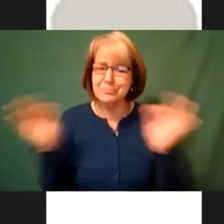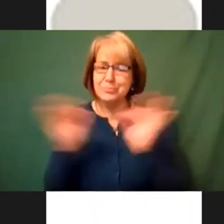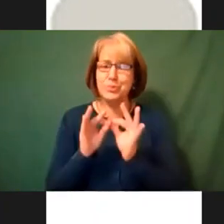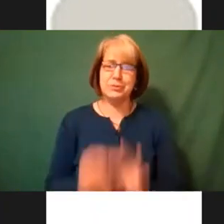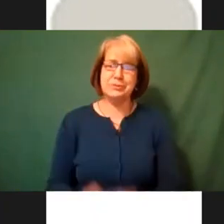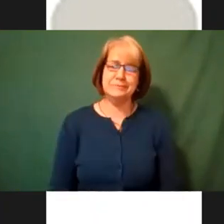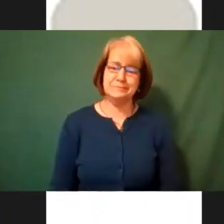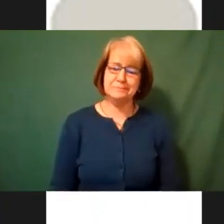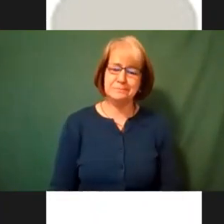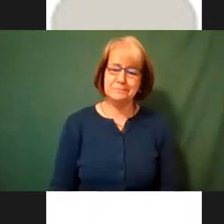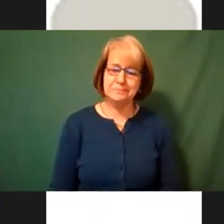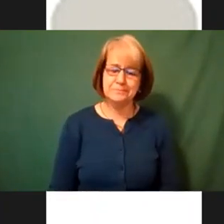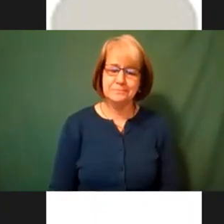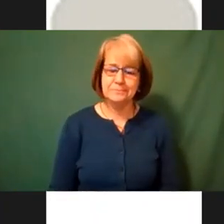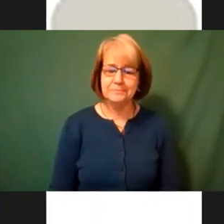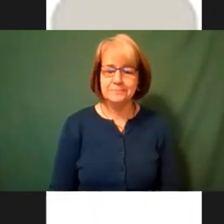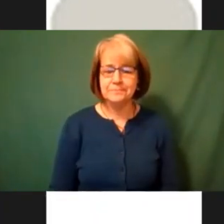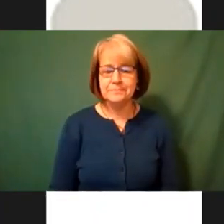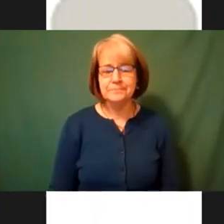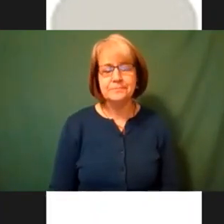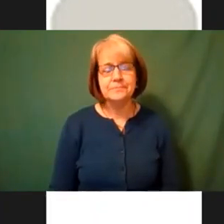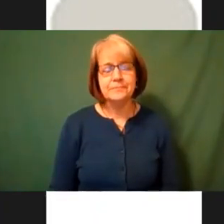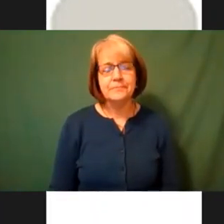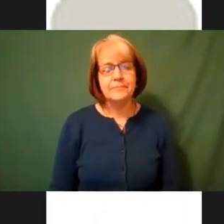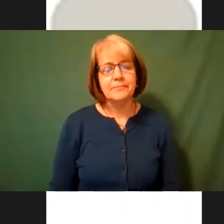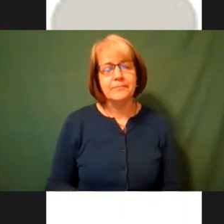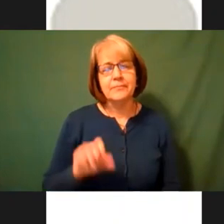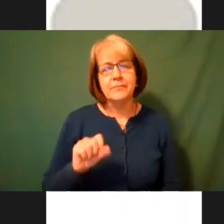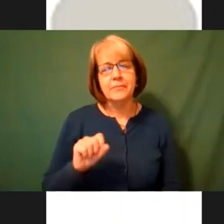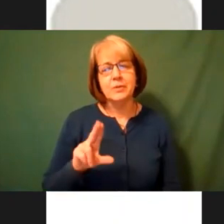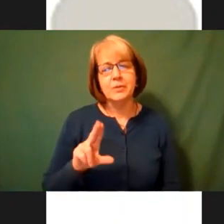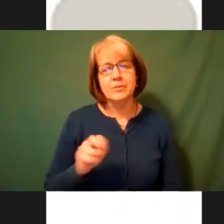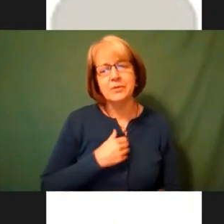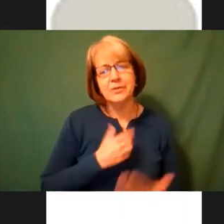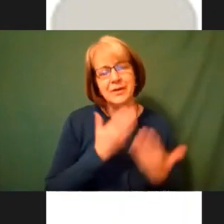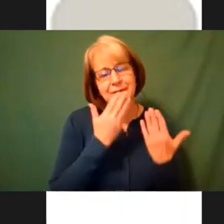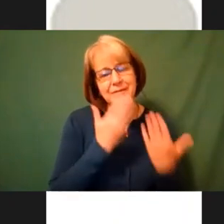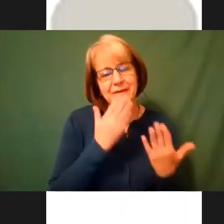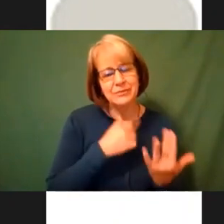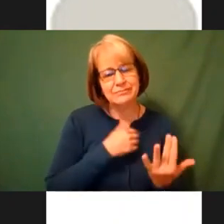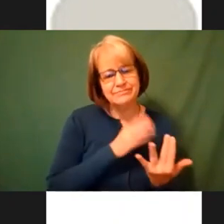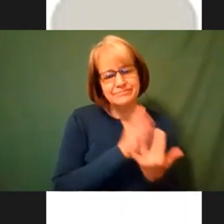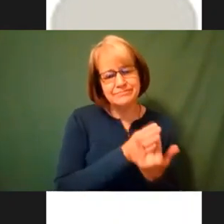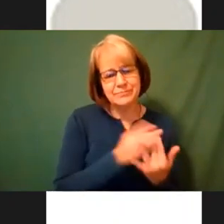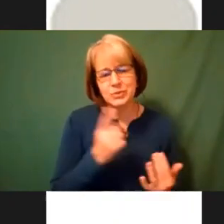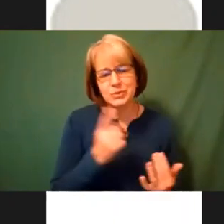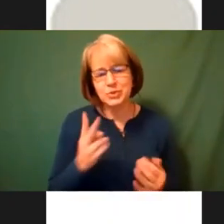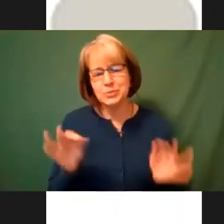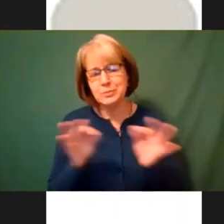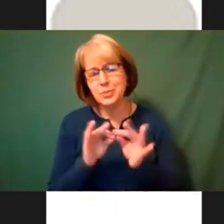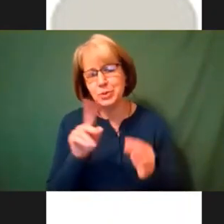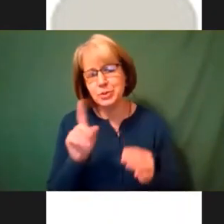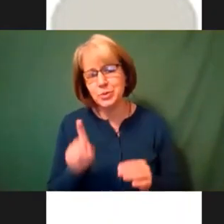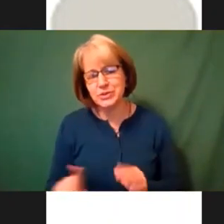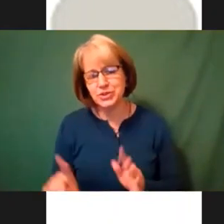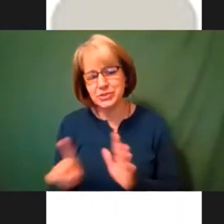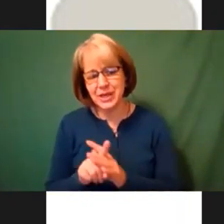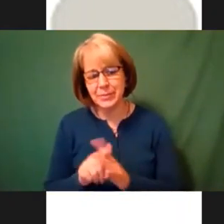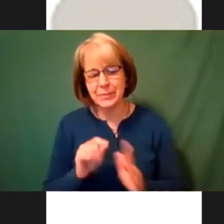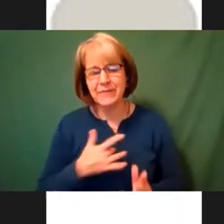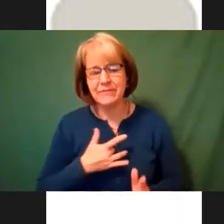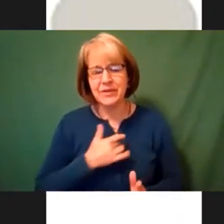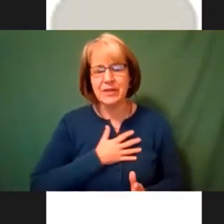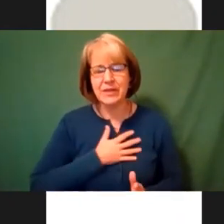Right. Thank you so much for that. I just wanted to jump in because there's a couple of relevant questions to that point and I'm feeling it too,